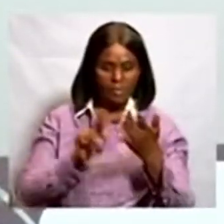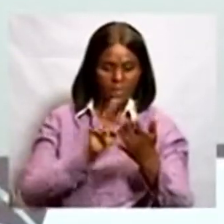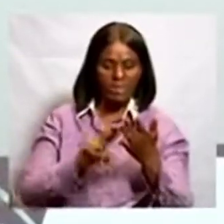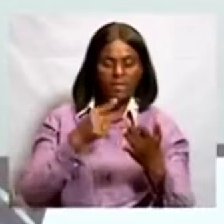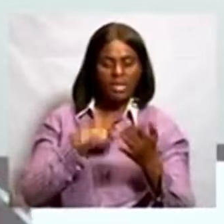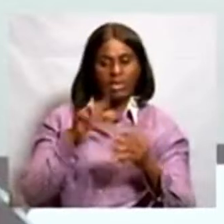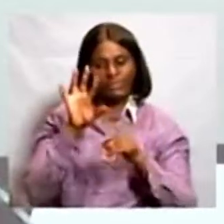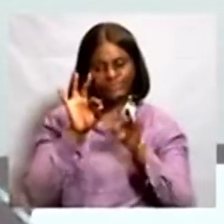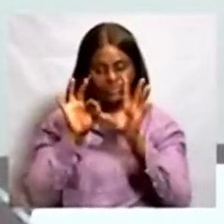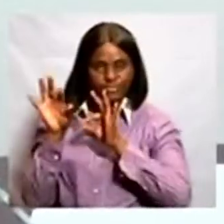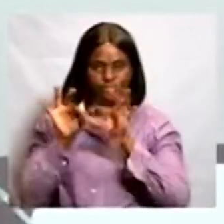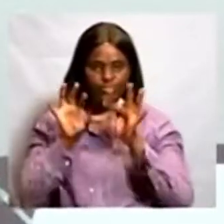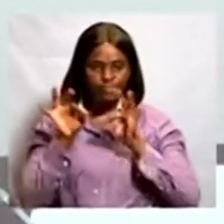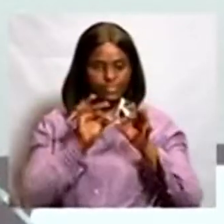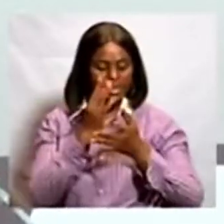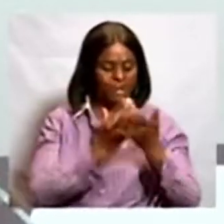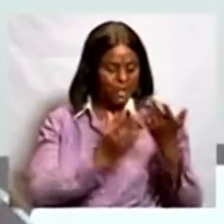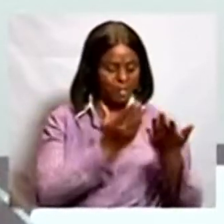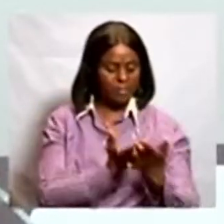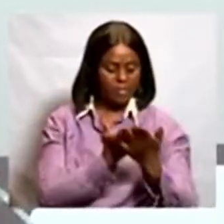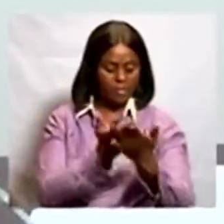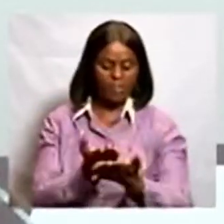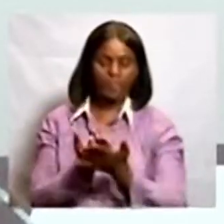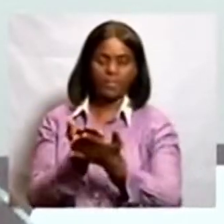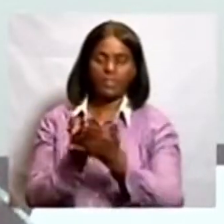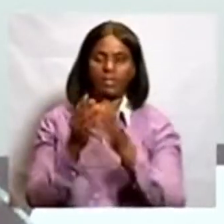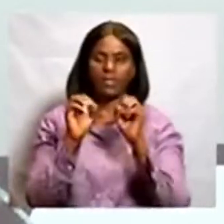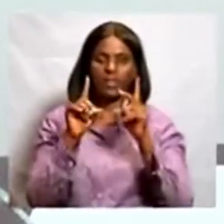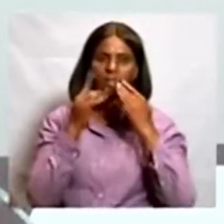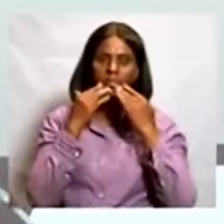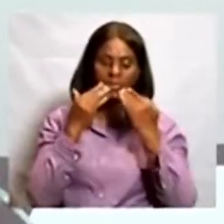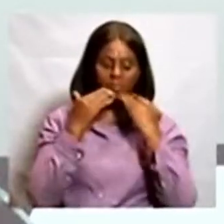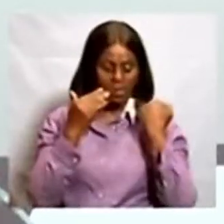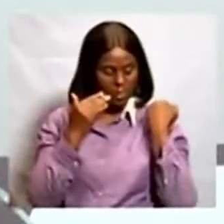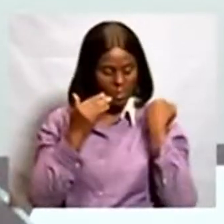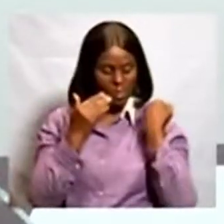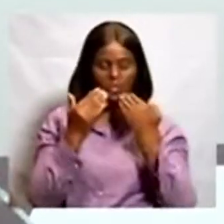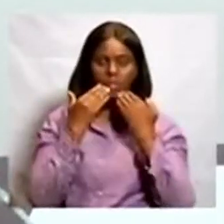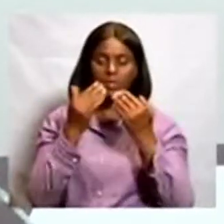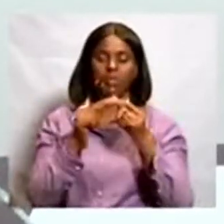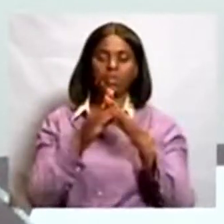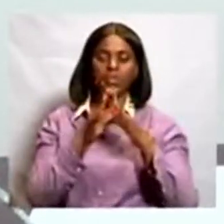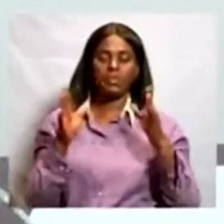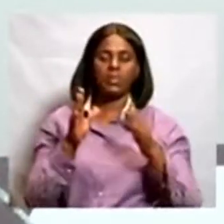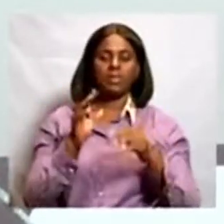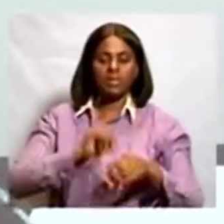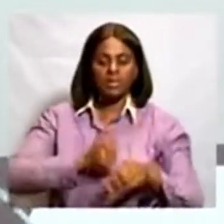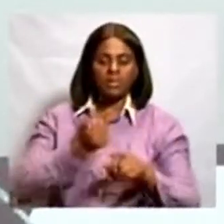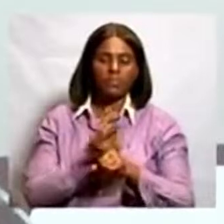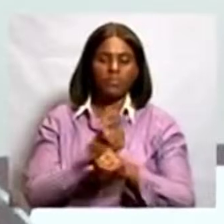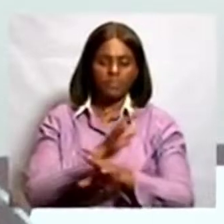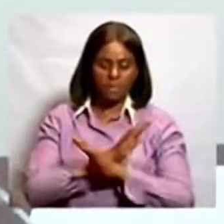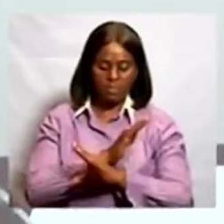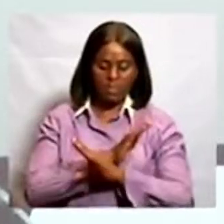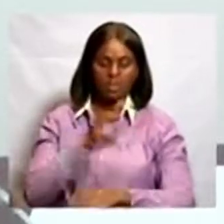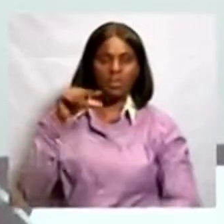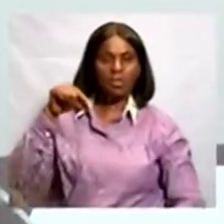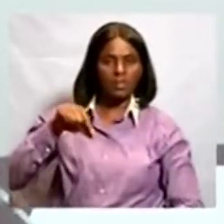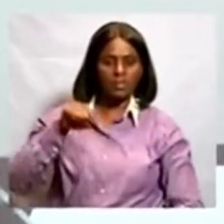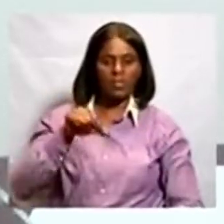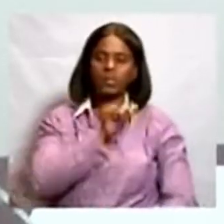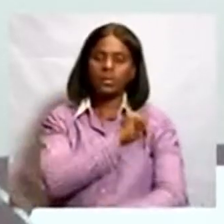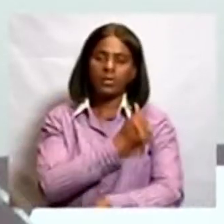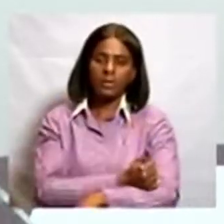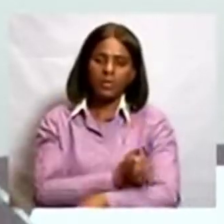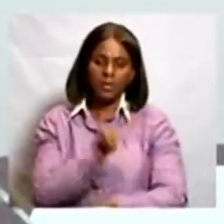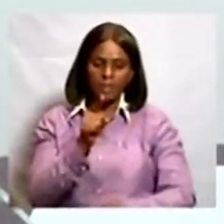of the submission. Okay, no, thank you very much. We are from the Zambia Qualifications Authority, a